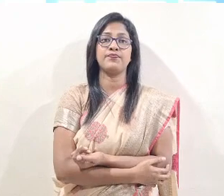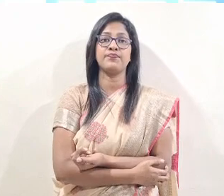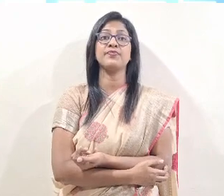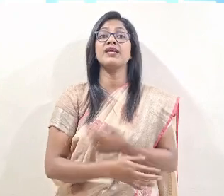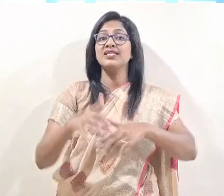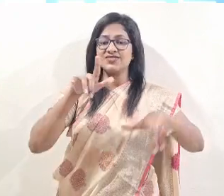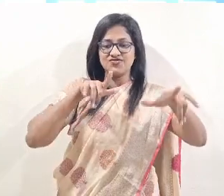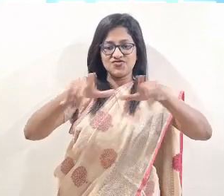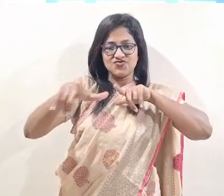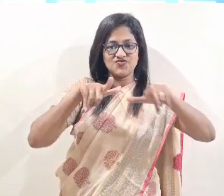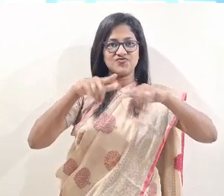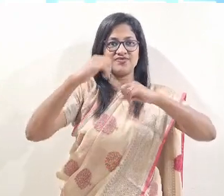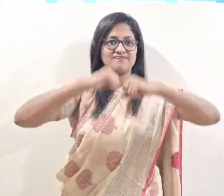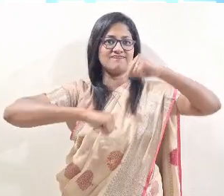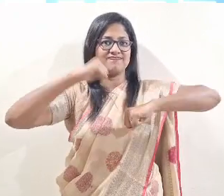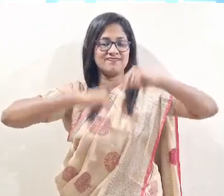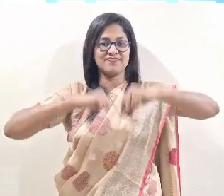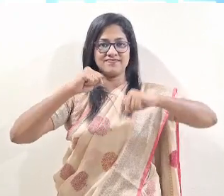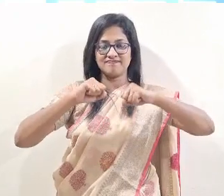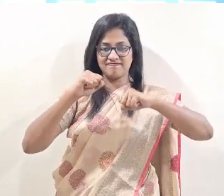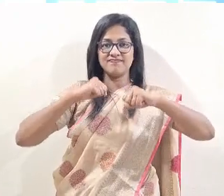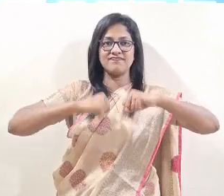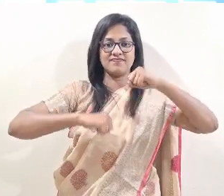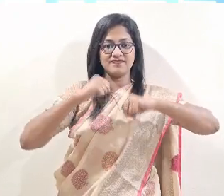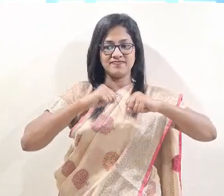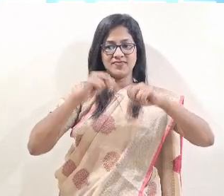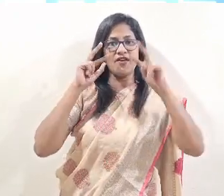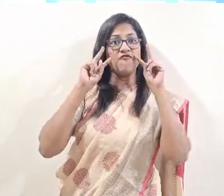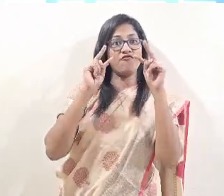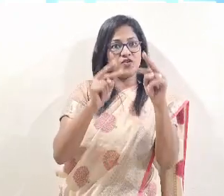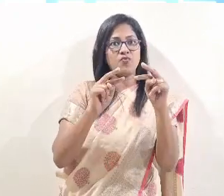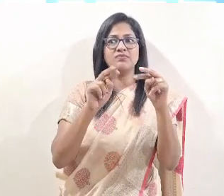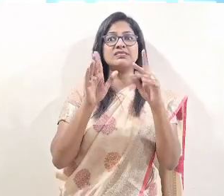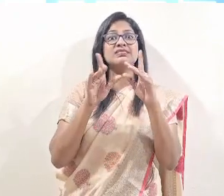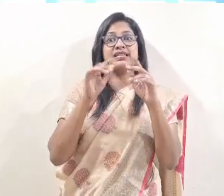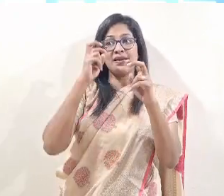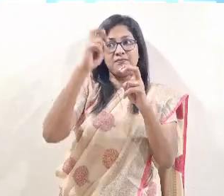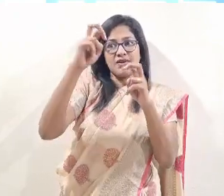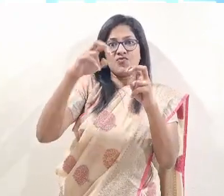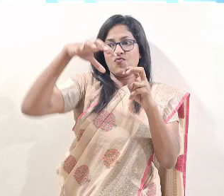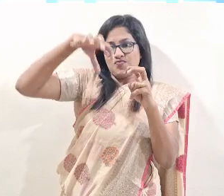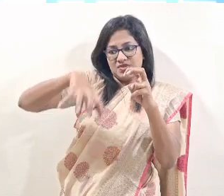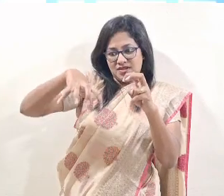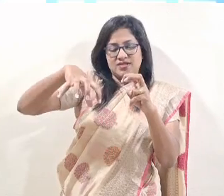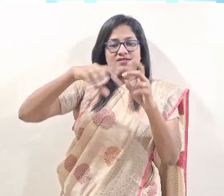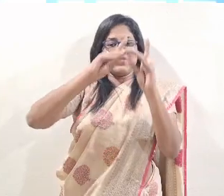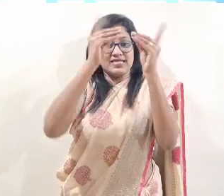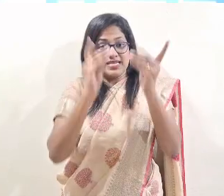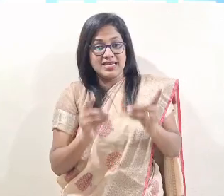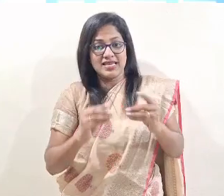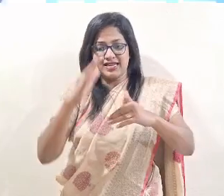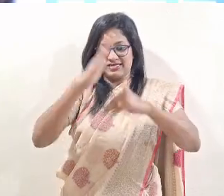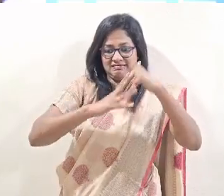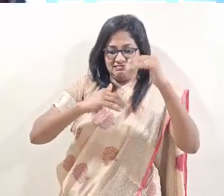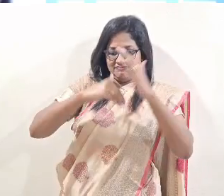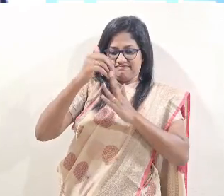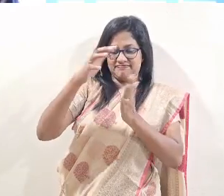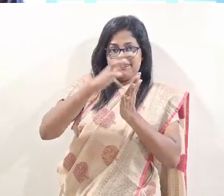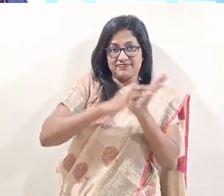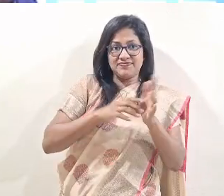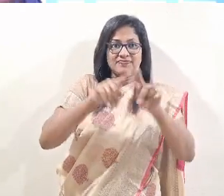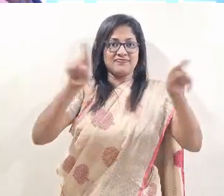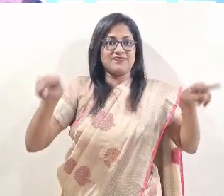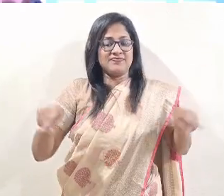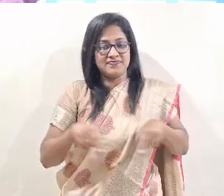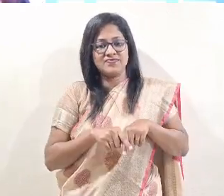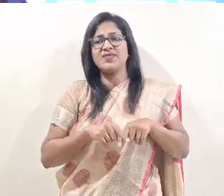structural aspects, what goes into designing a metro station, what goes into the construction part. Why do we have big